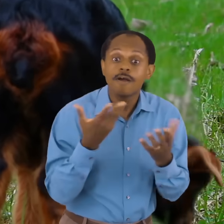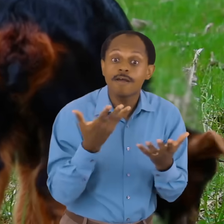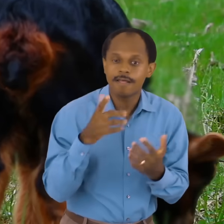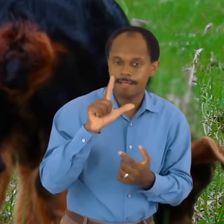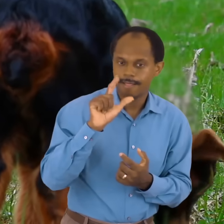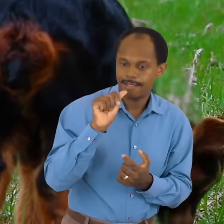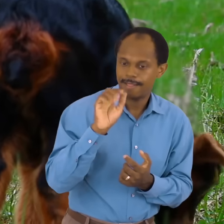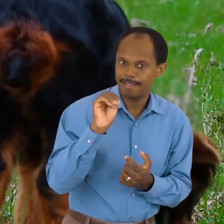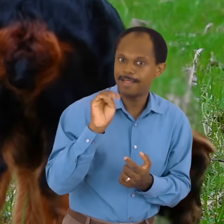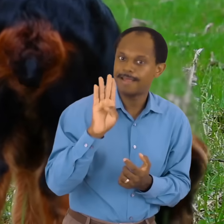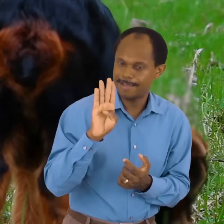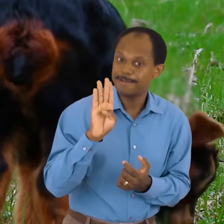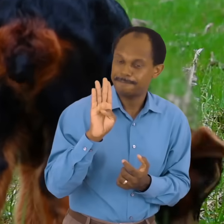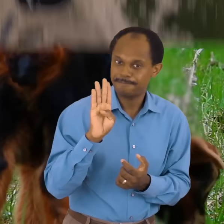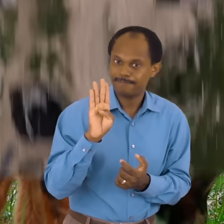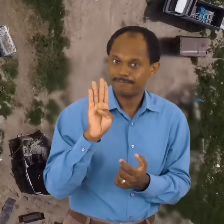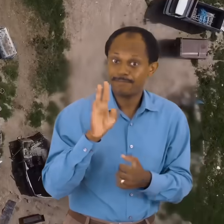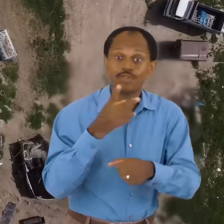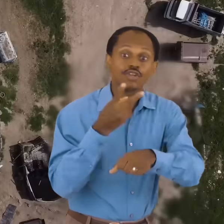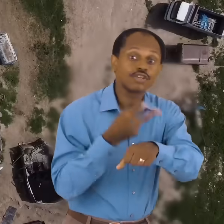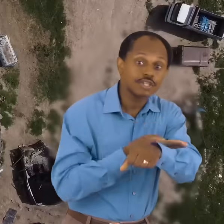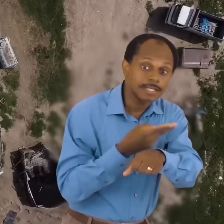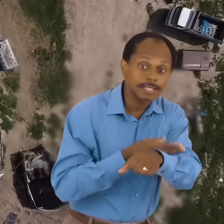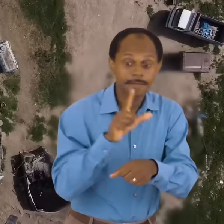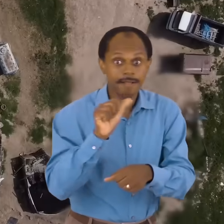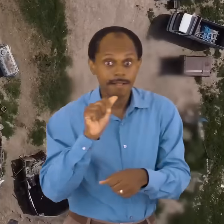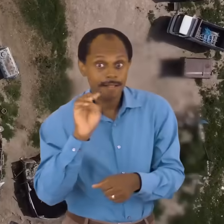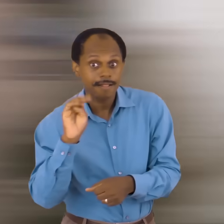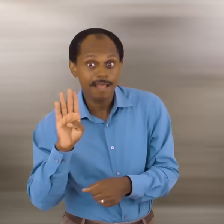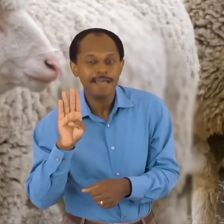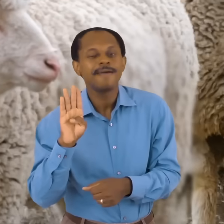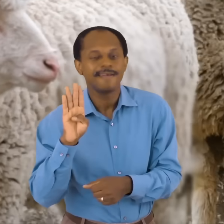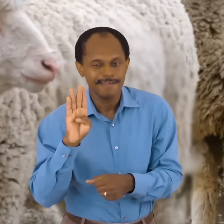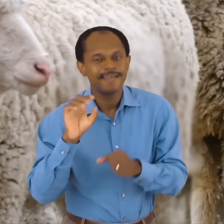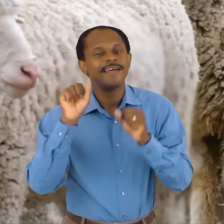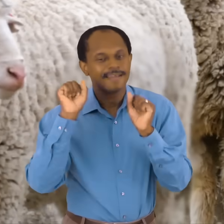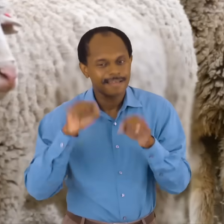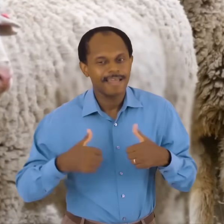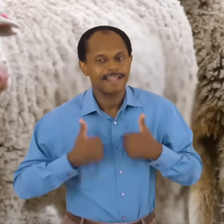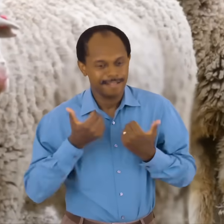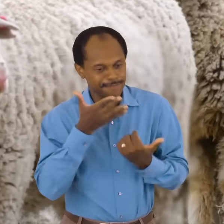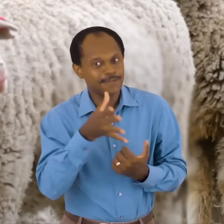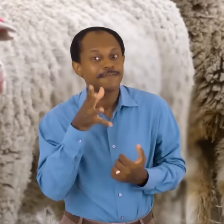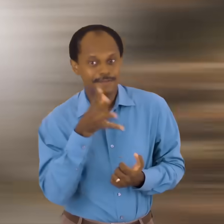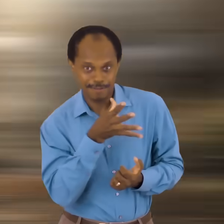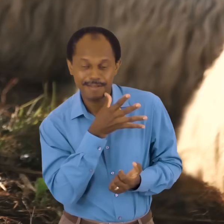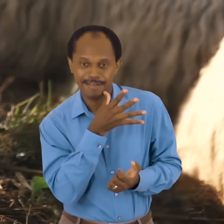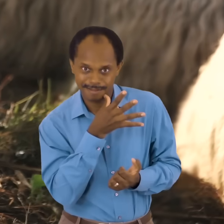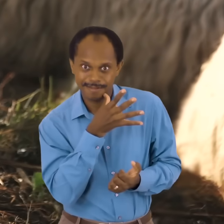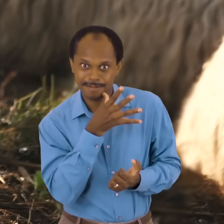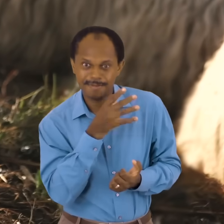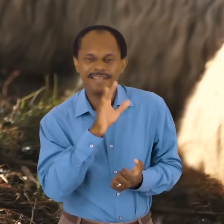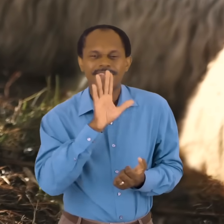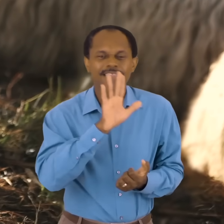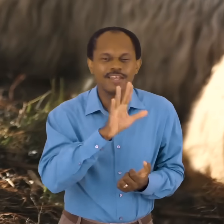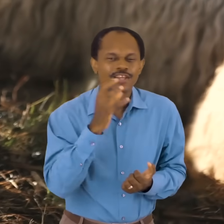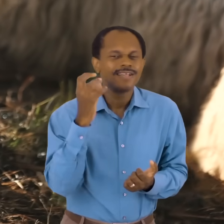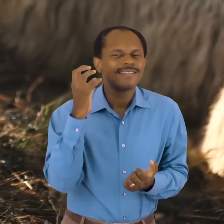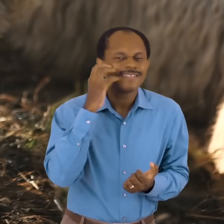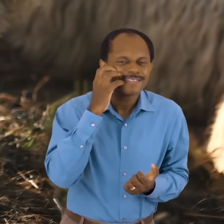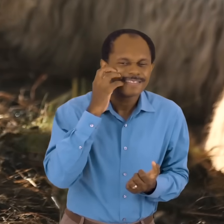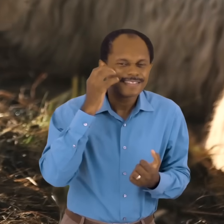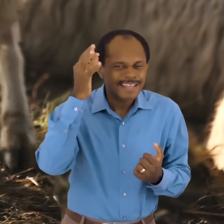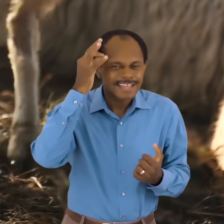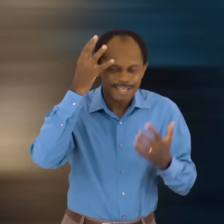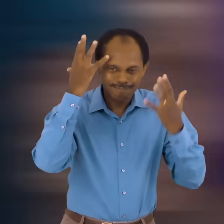is a lamb sheep and lambs can also live on a farm their thick wool